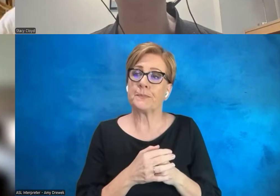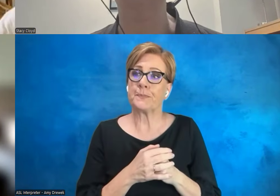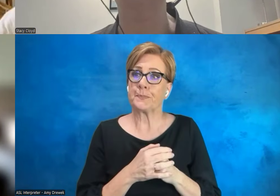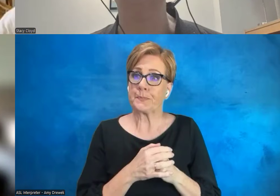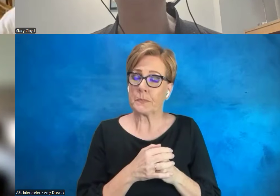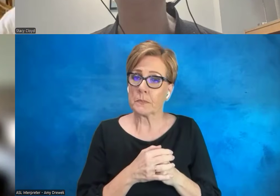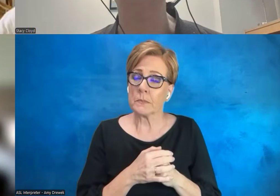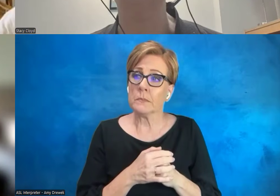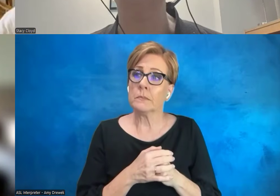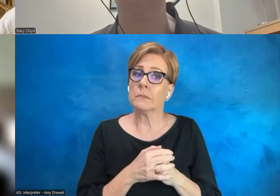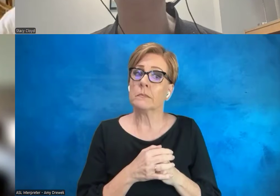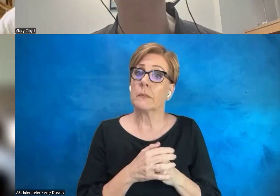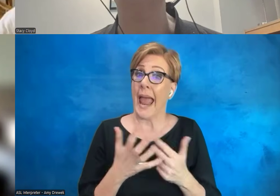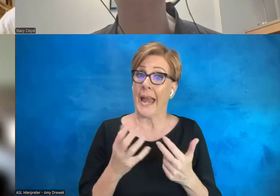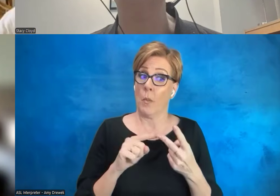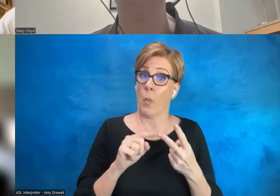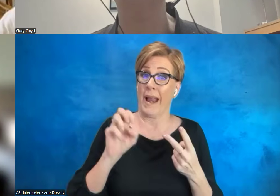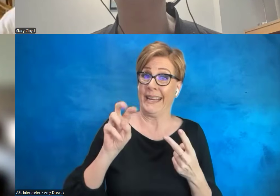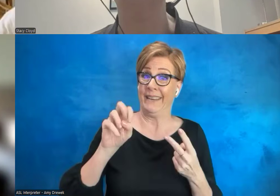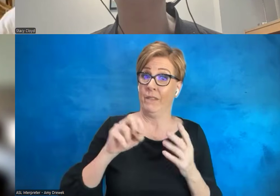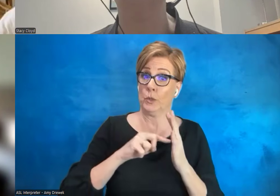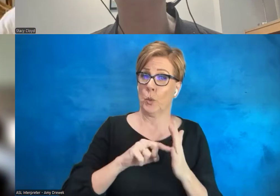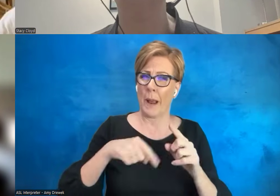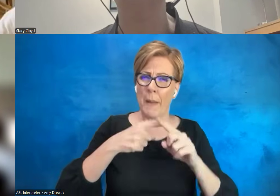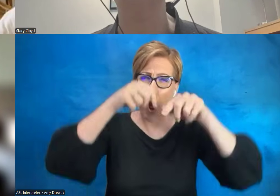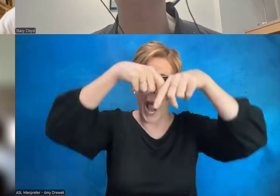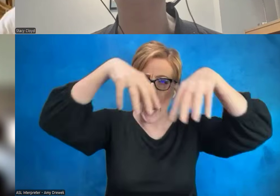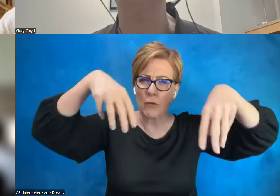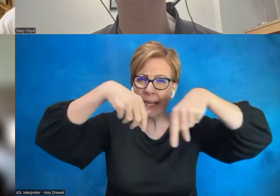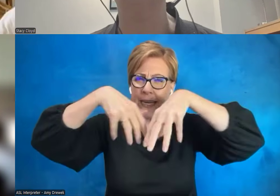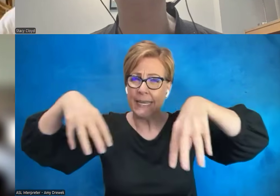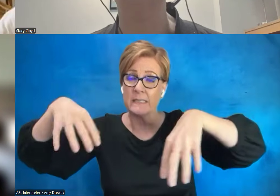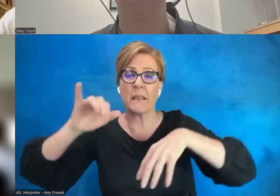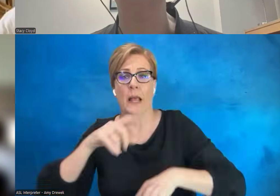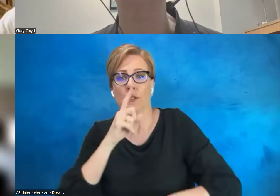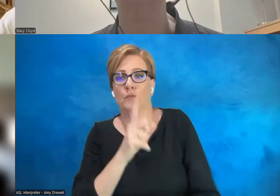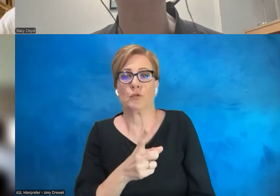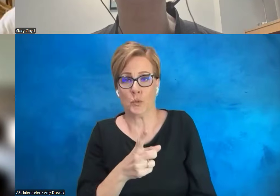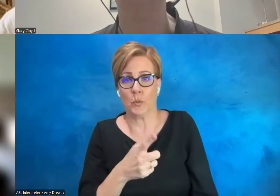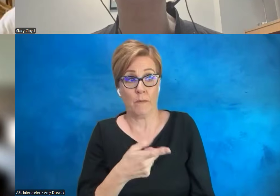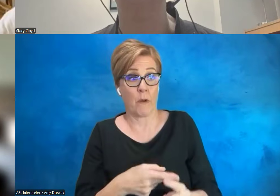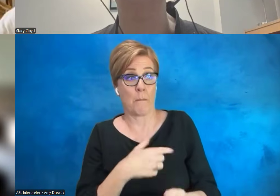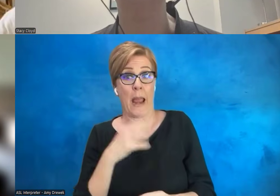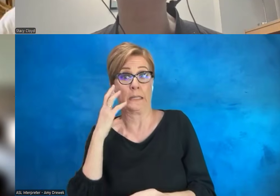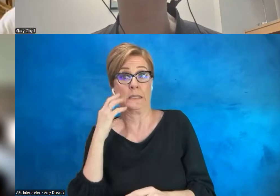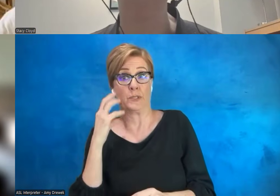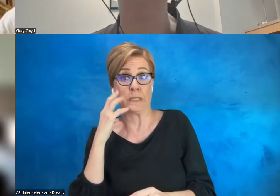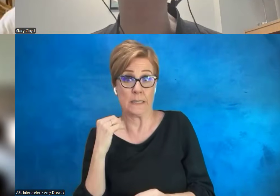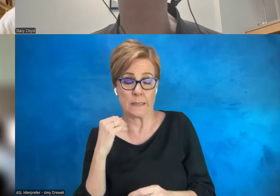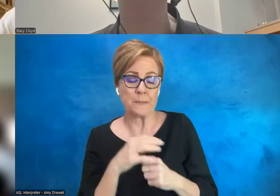stuff that Eve pointed out about hierarchies to be very true anecdotally with my experience working with the agency currently this past